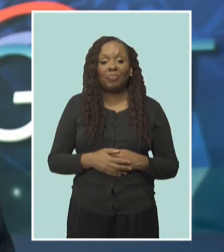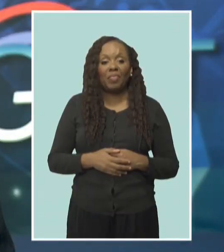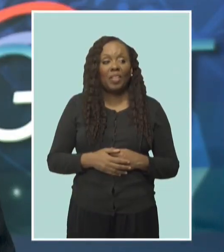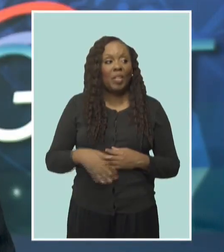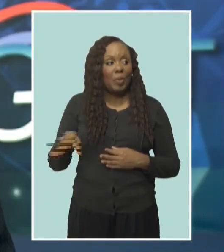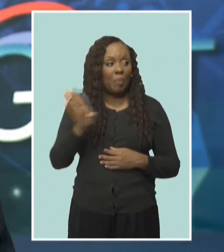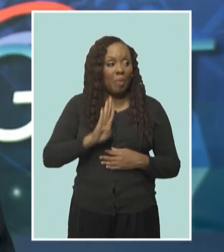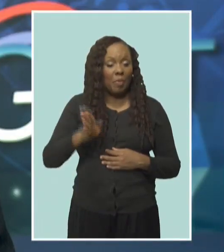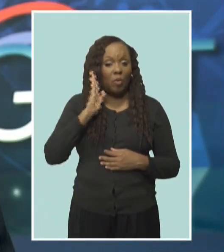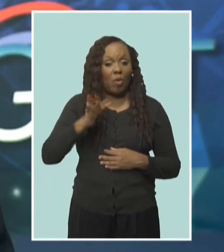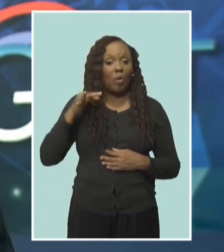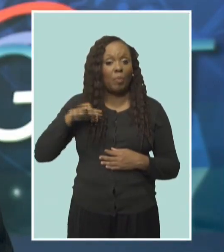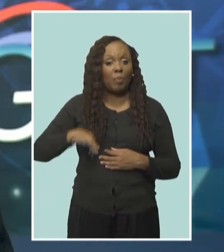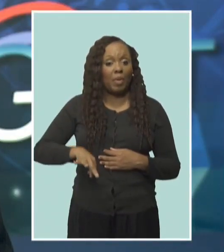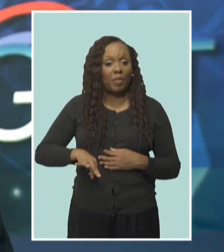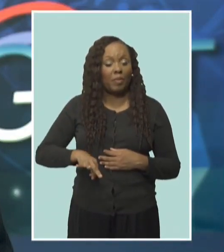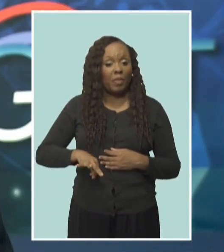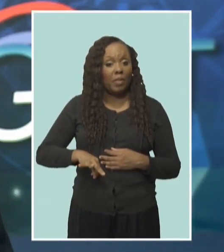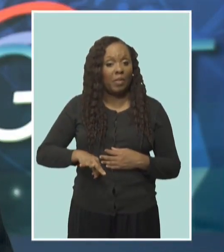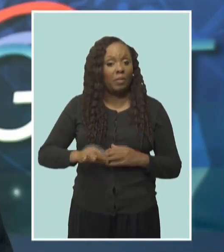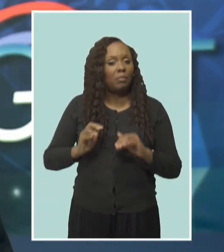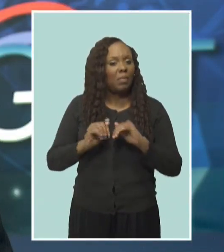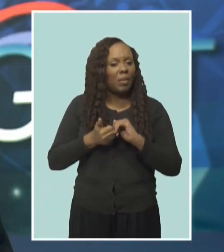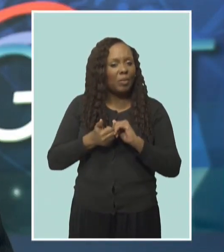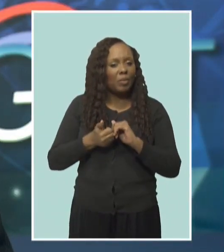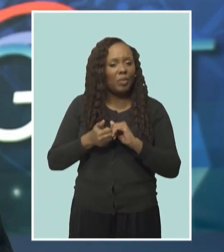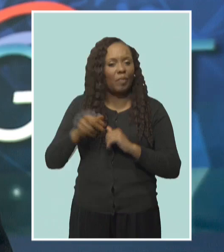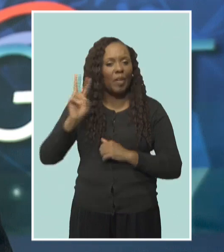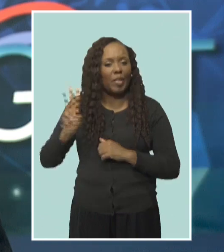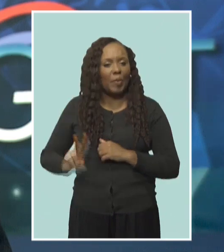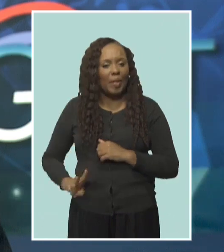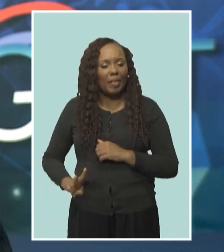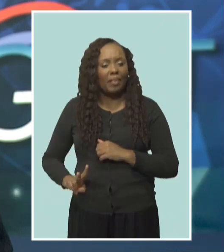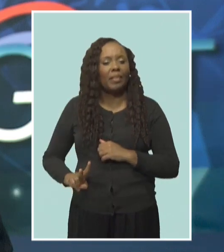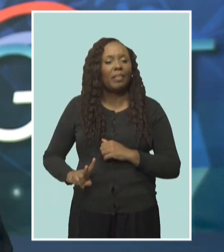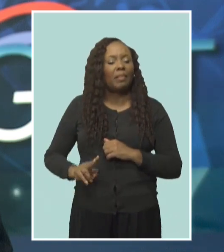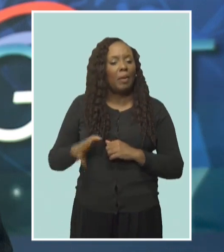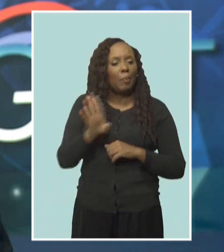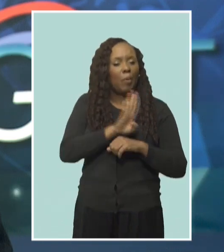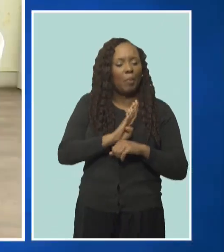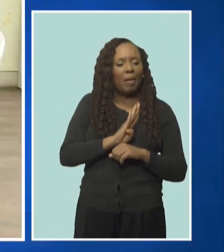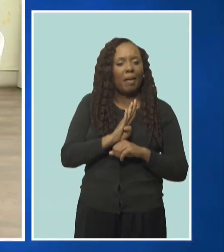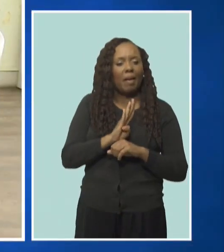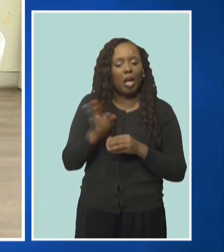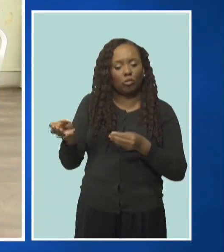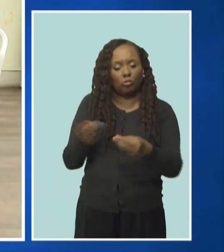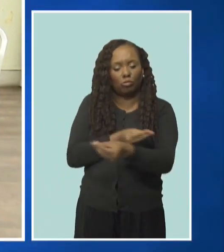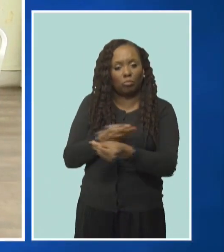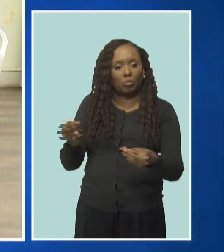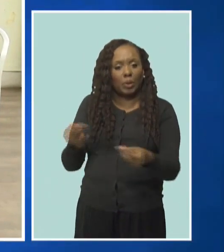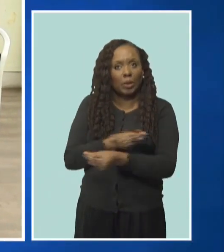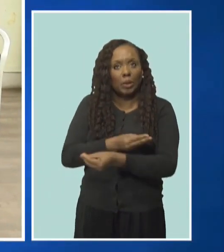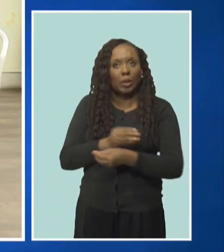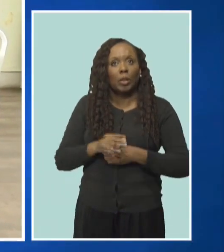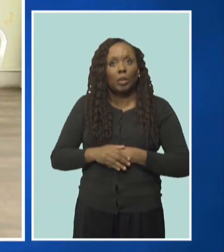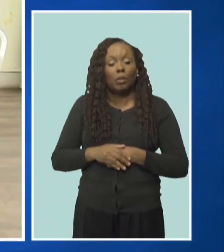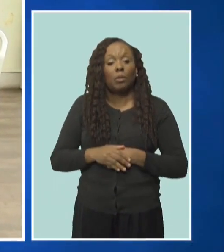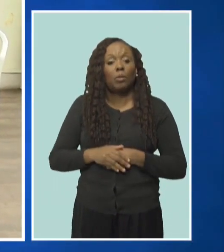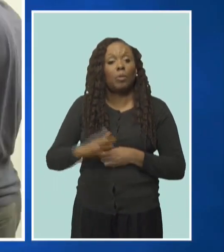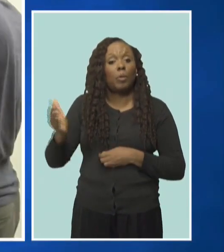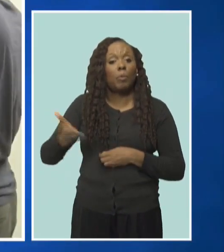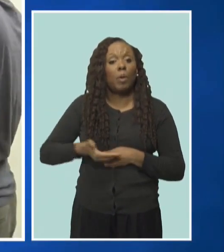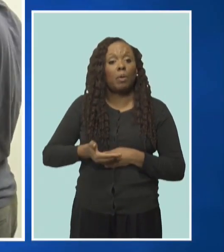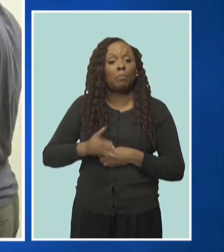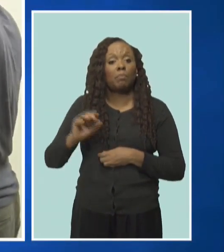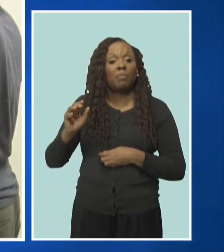Barbados is set to benefit from trade linkages between Venezuela and this country. The country welcomed its first shipment of a